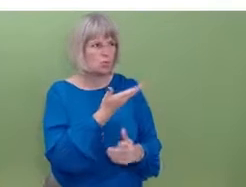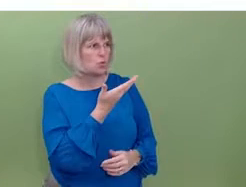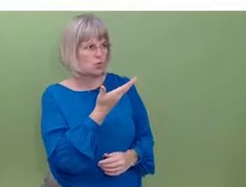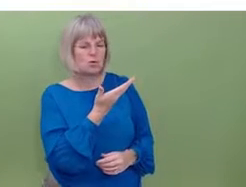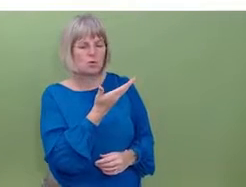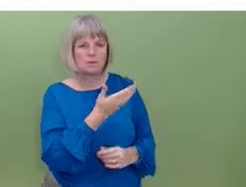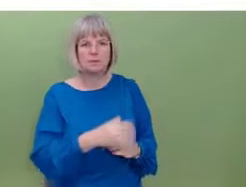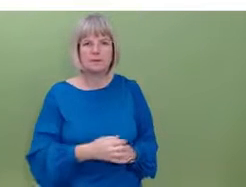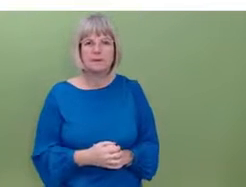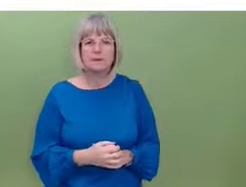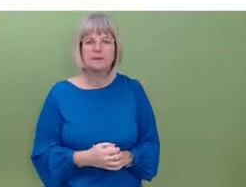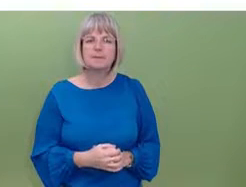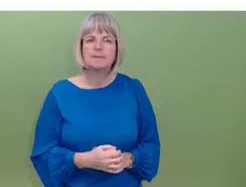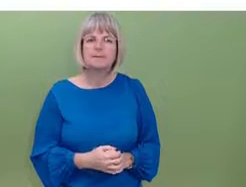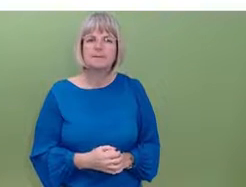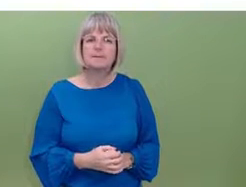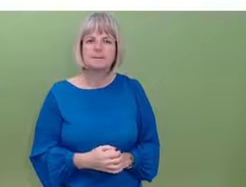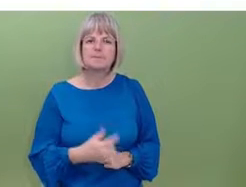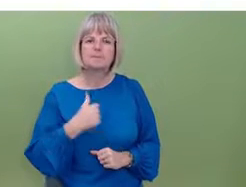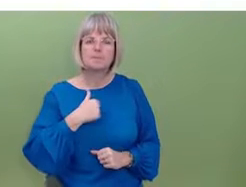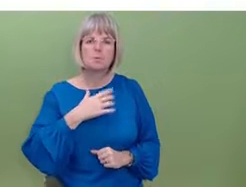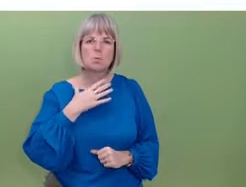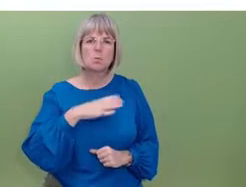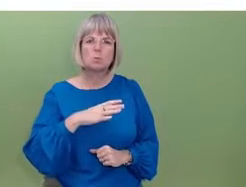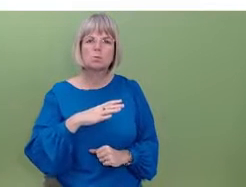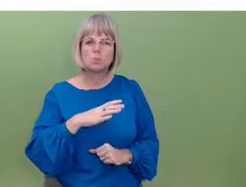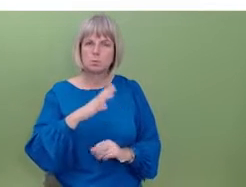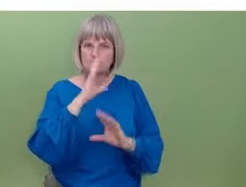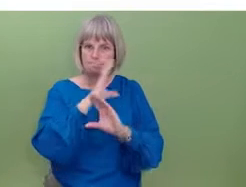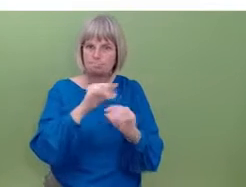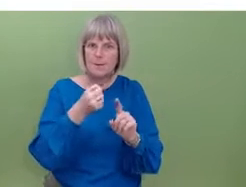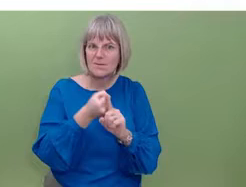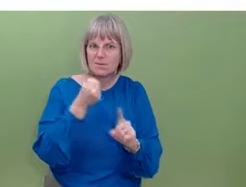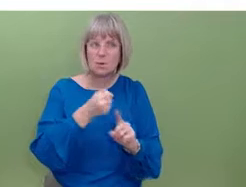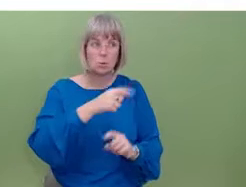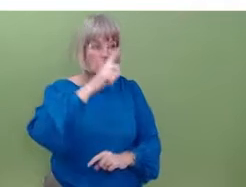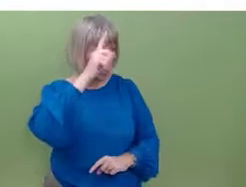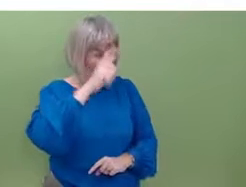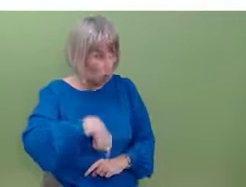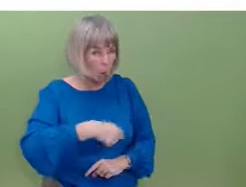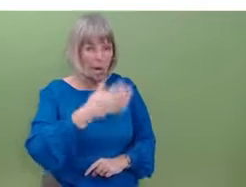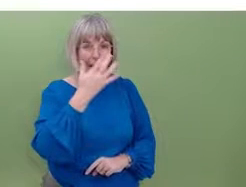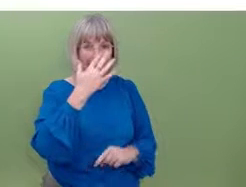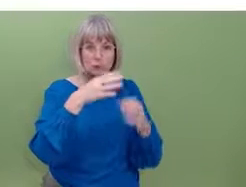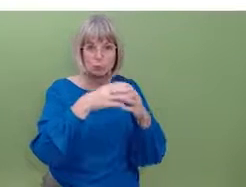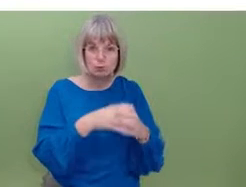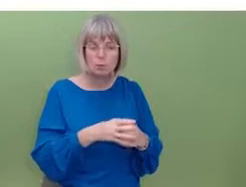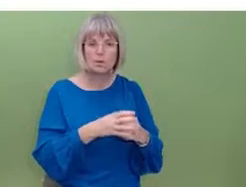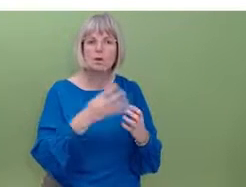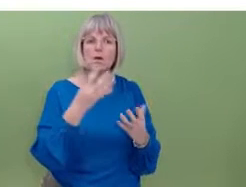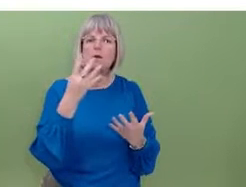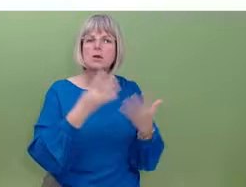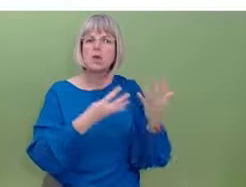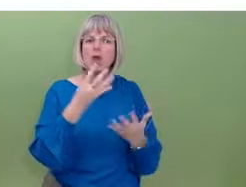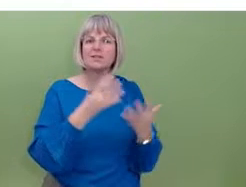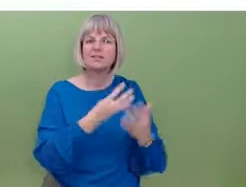What I want to emphasize from these that older age groups in these birth cohorts, the 1958 and the